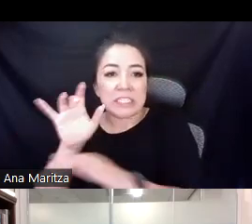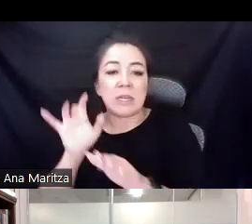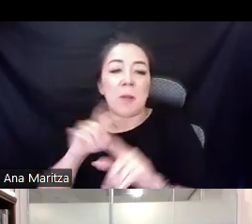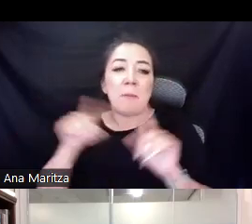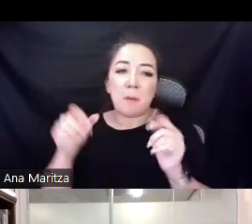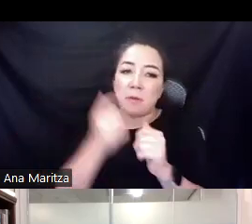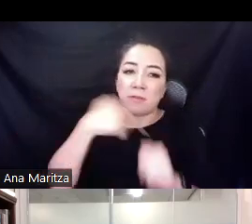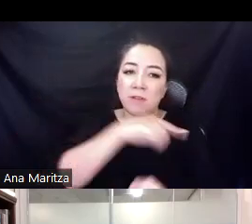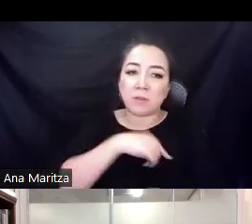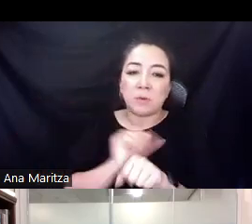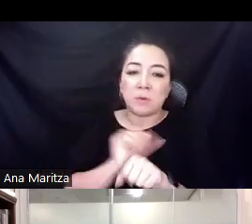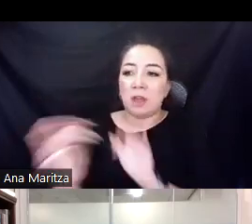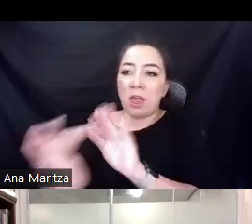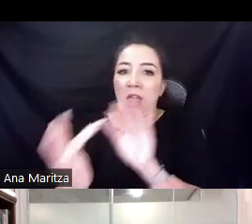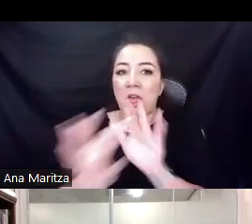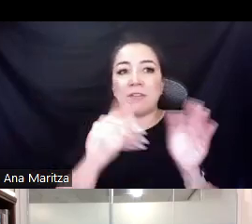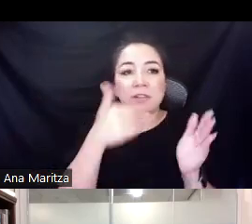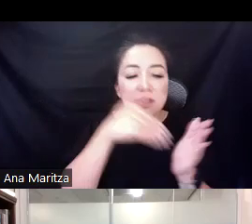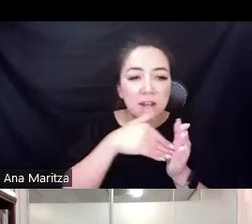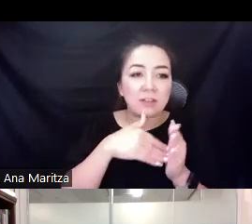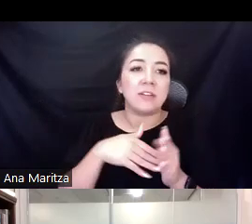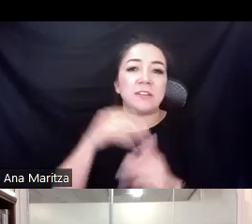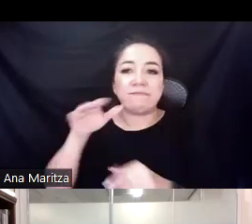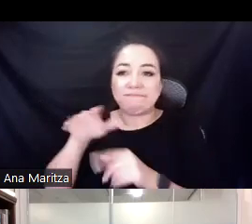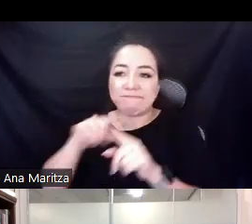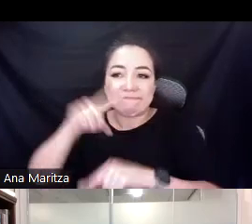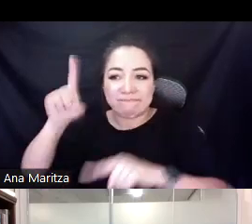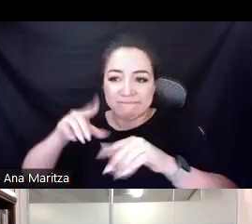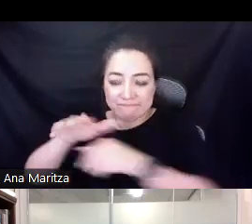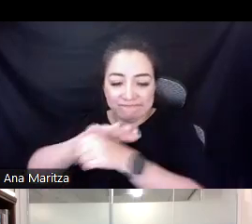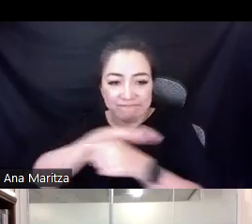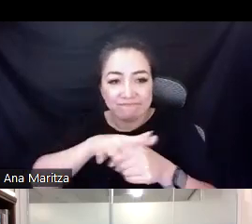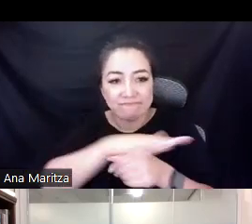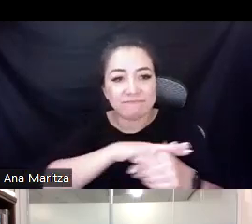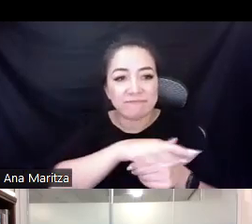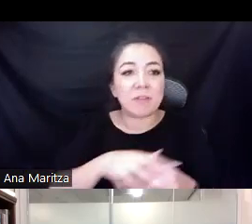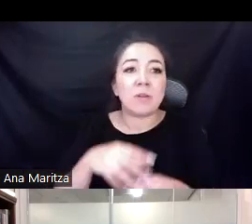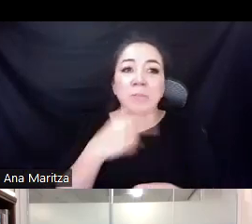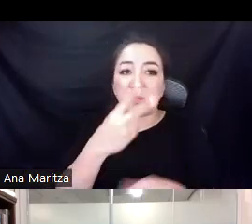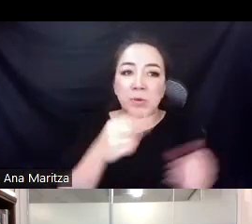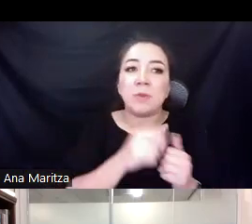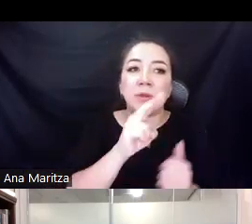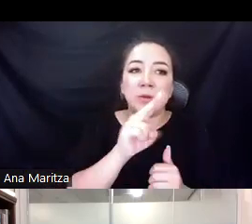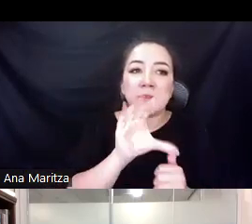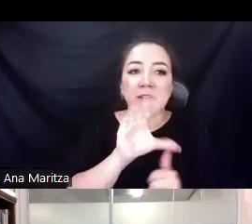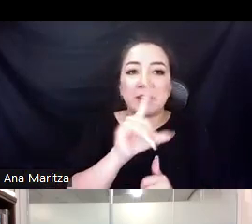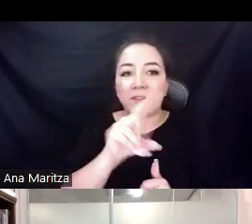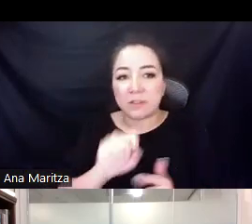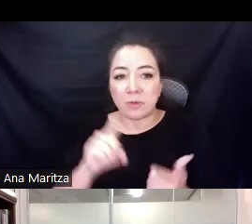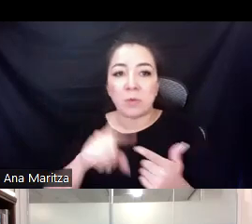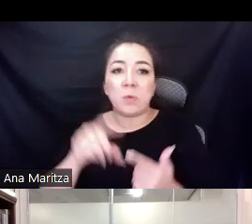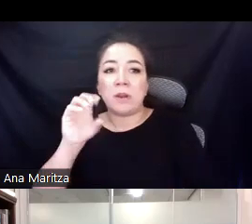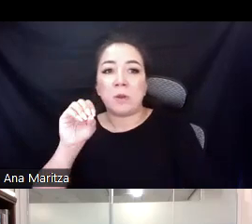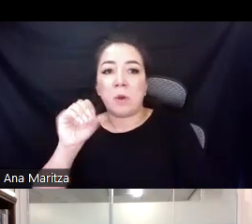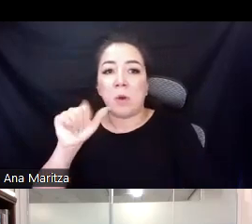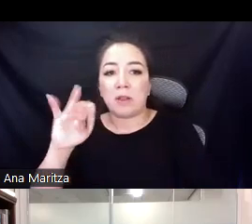on outreach of our centers into various areas. So there's two associated with UC Davis, one in Oakland and one in